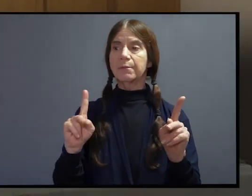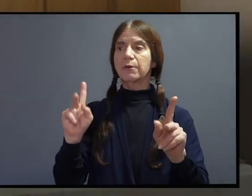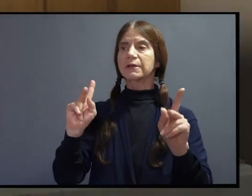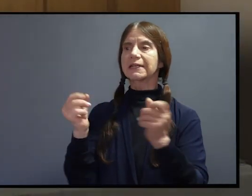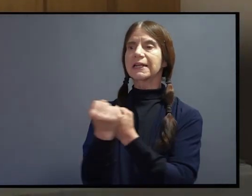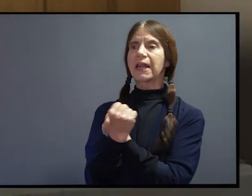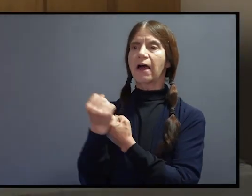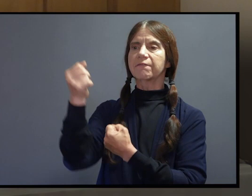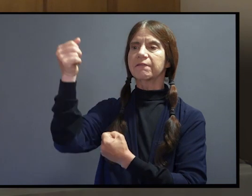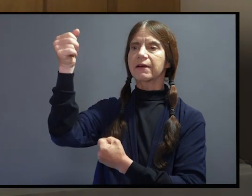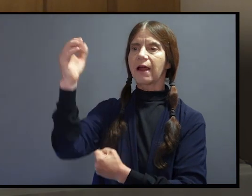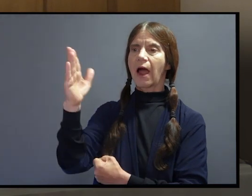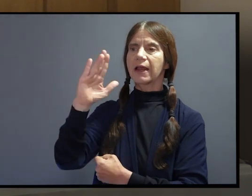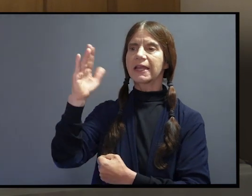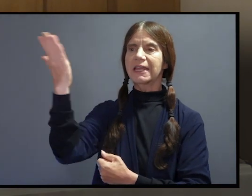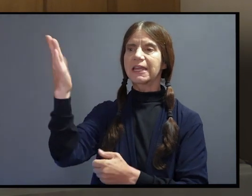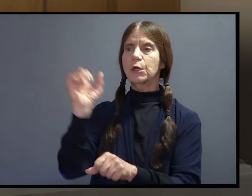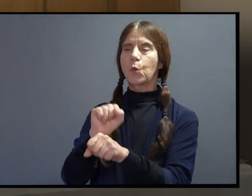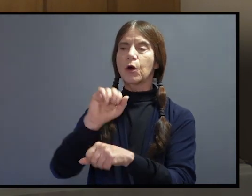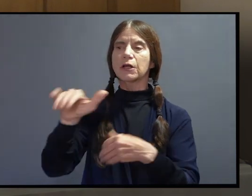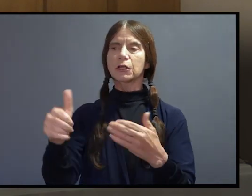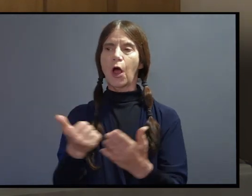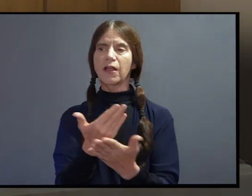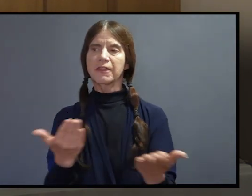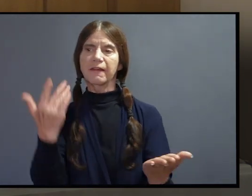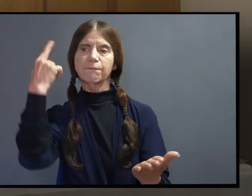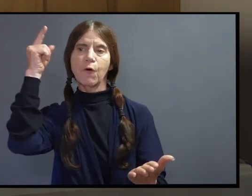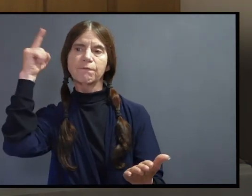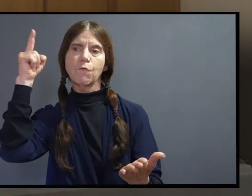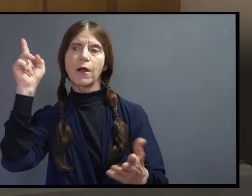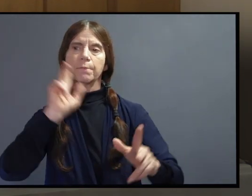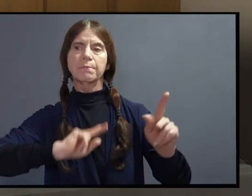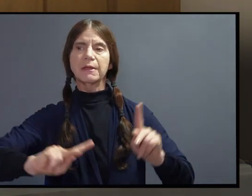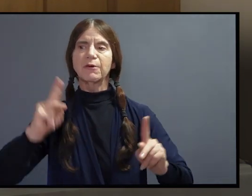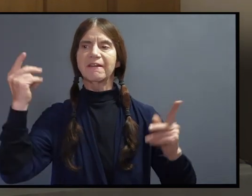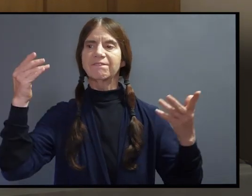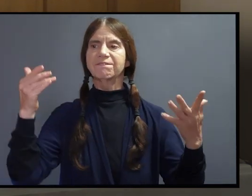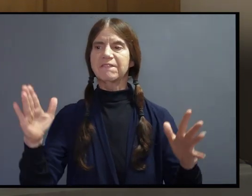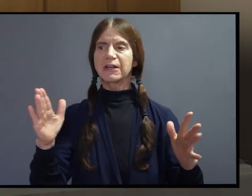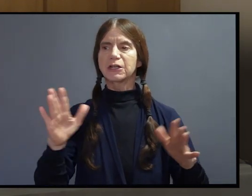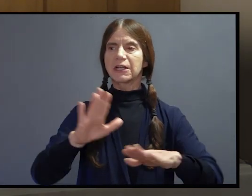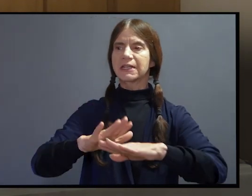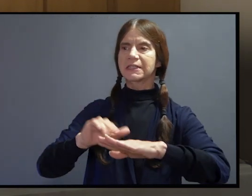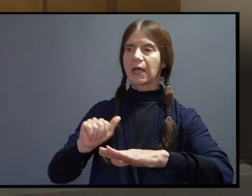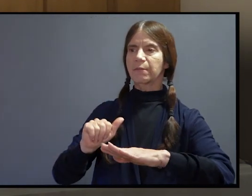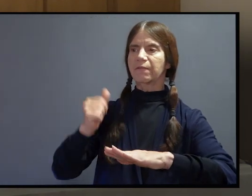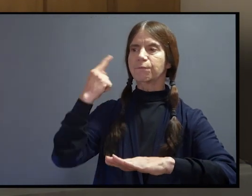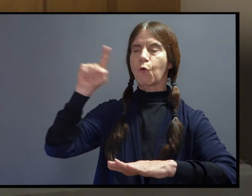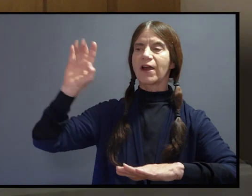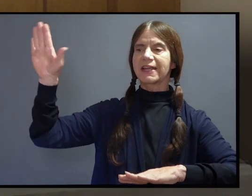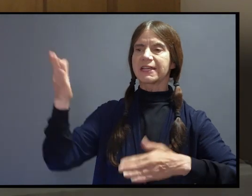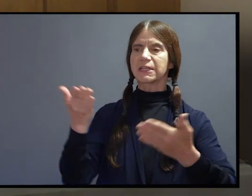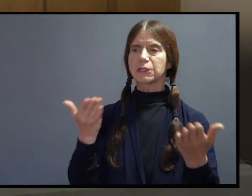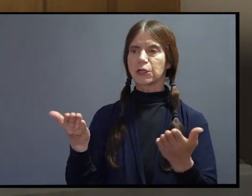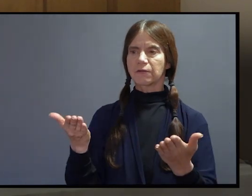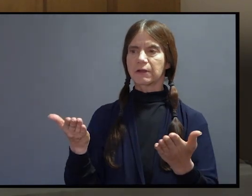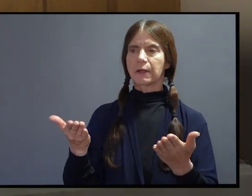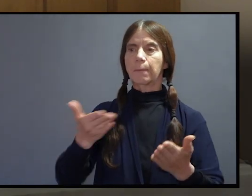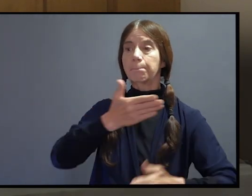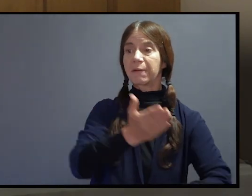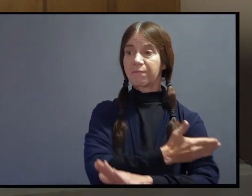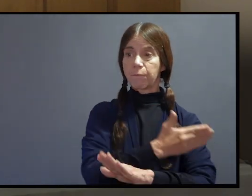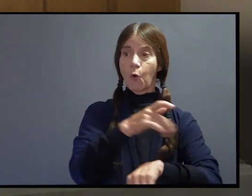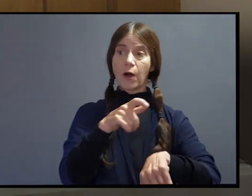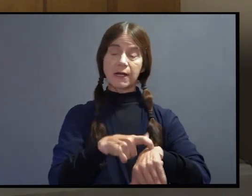And we know that for those who love God, all things work together for good, for those who are called according to